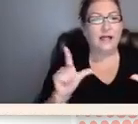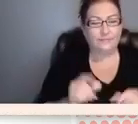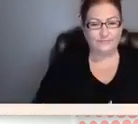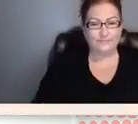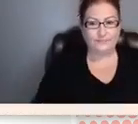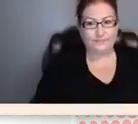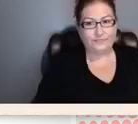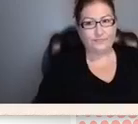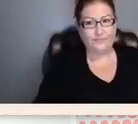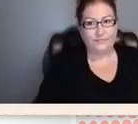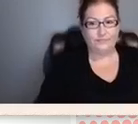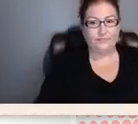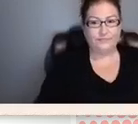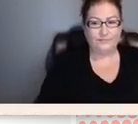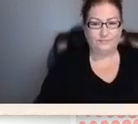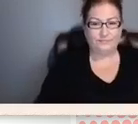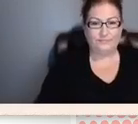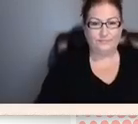Next slide, please.